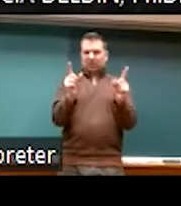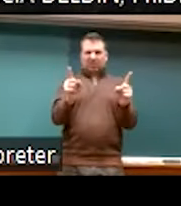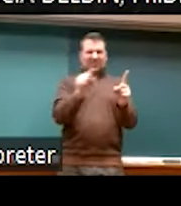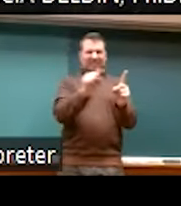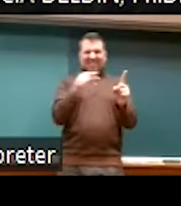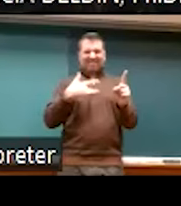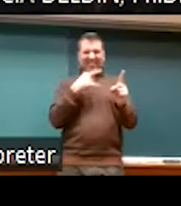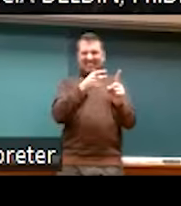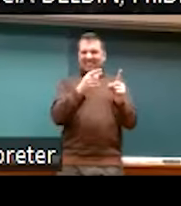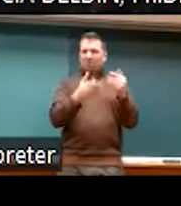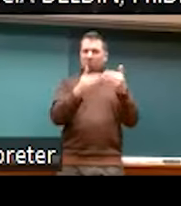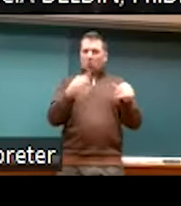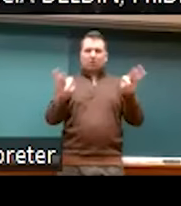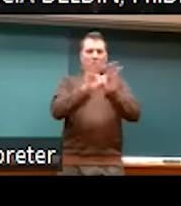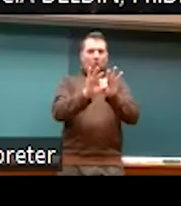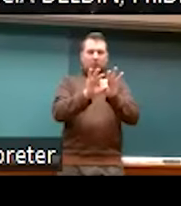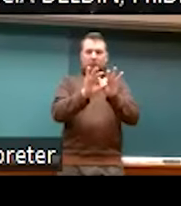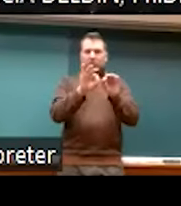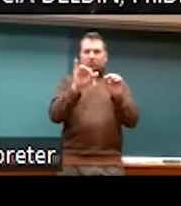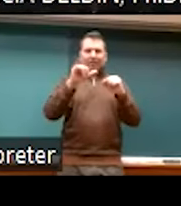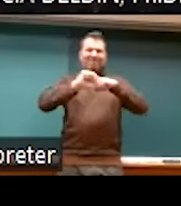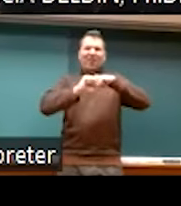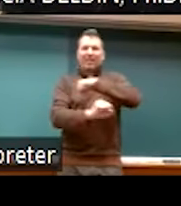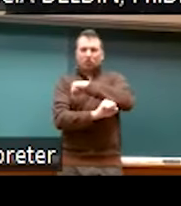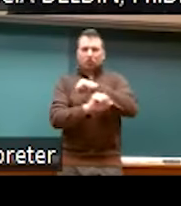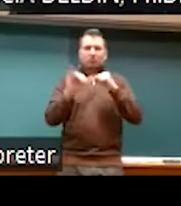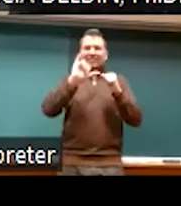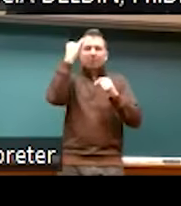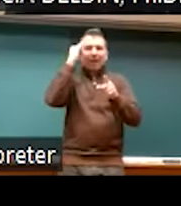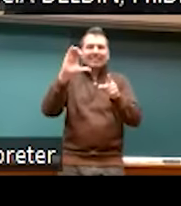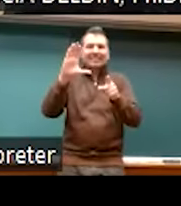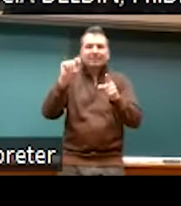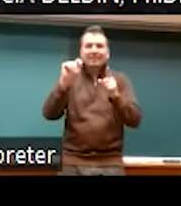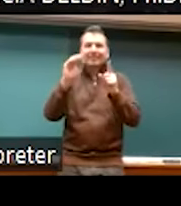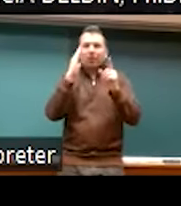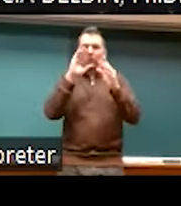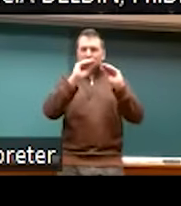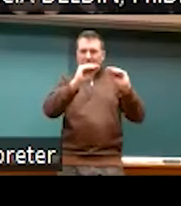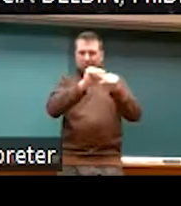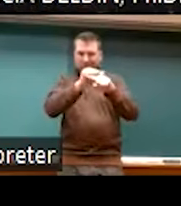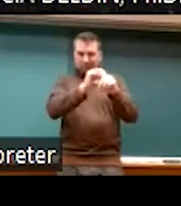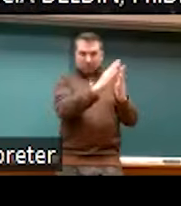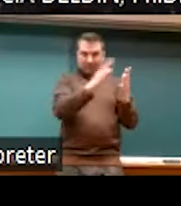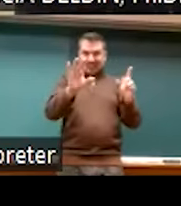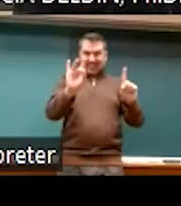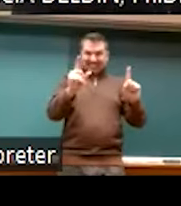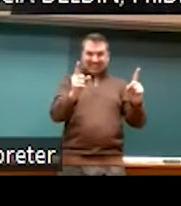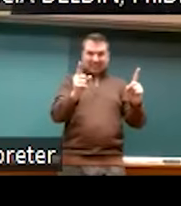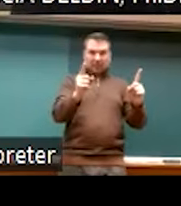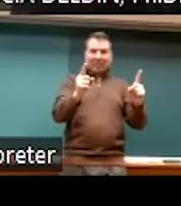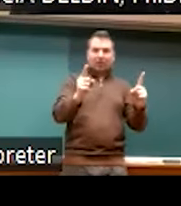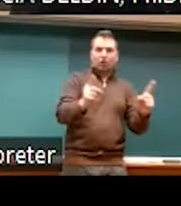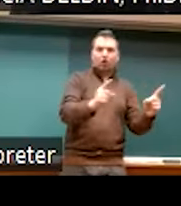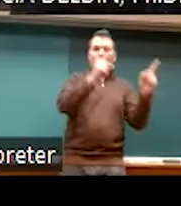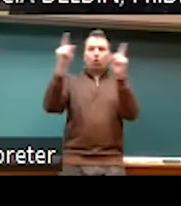like a CBT meeting, a sleep meeting, things like that. And then what we're gonna do is just loop that. So in this, it's